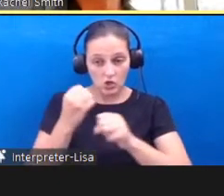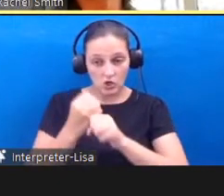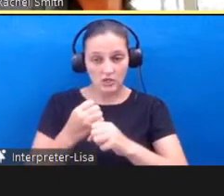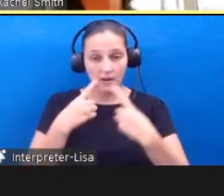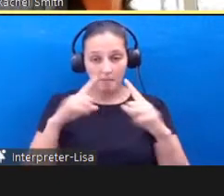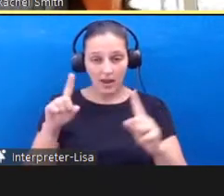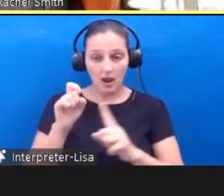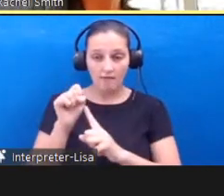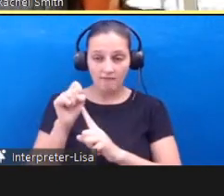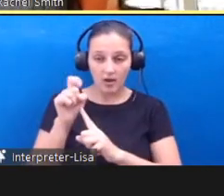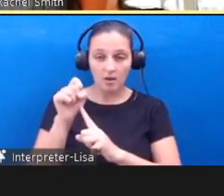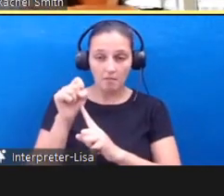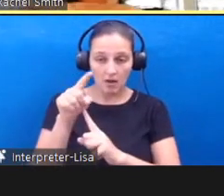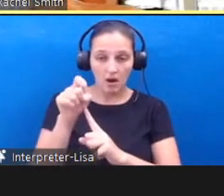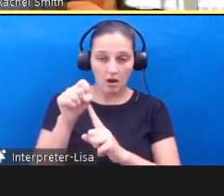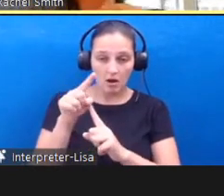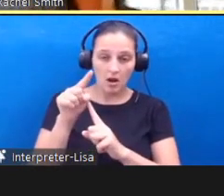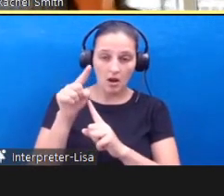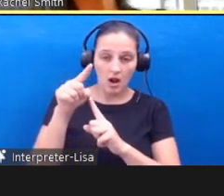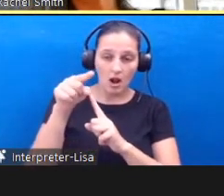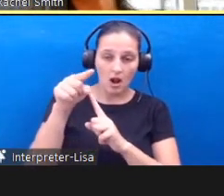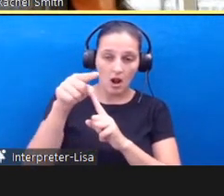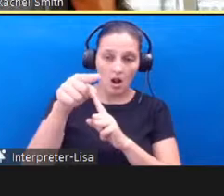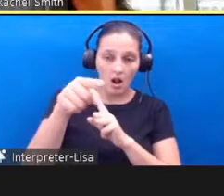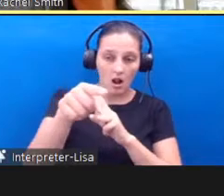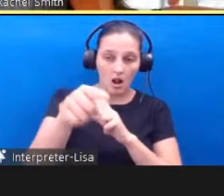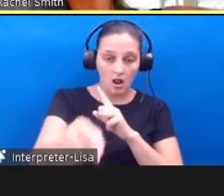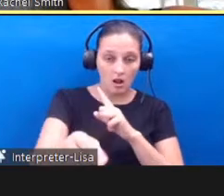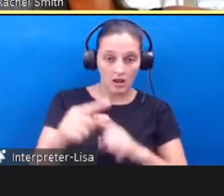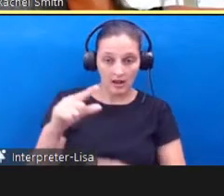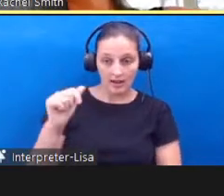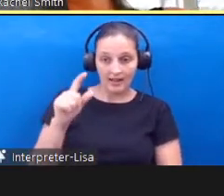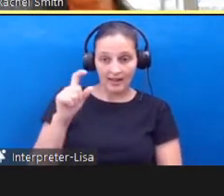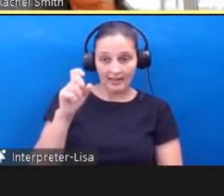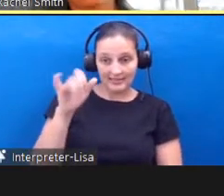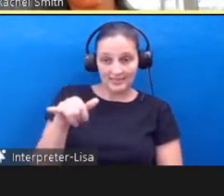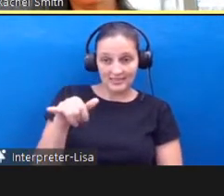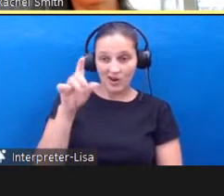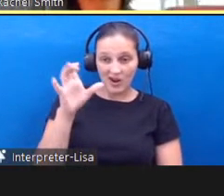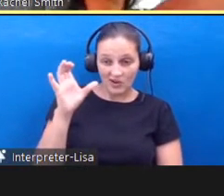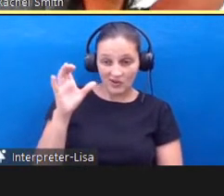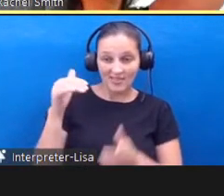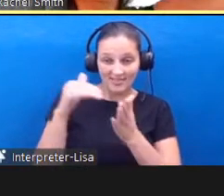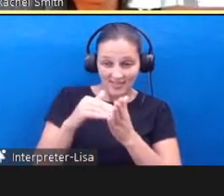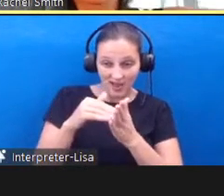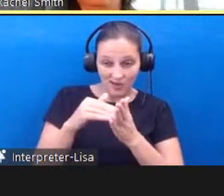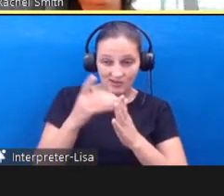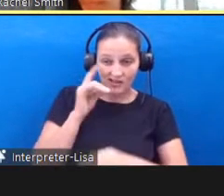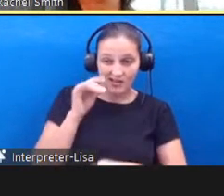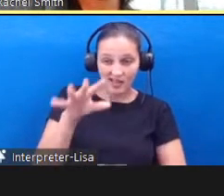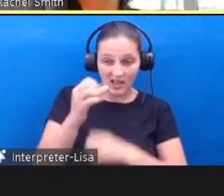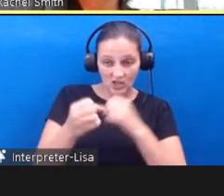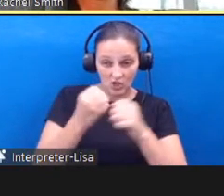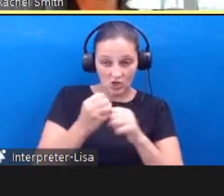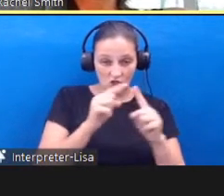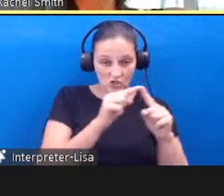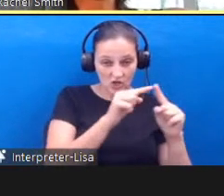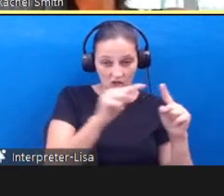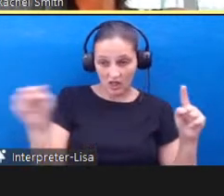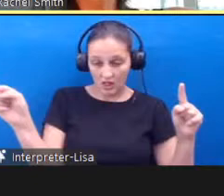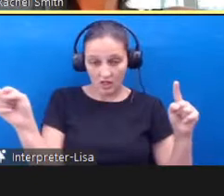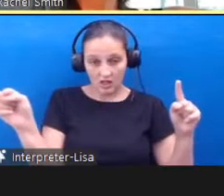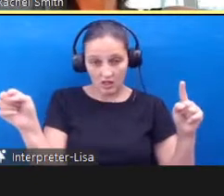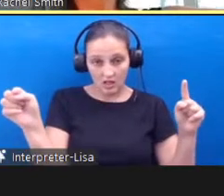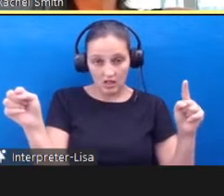out this far. Now, the span of our galaxy is 100,000 light years across, right? So